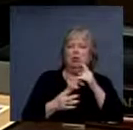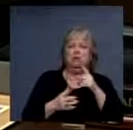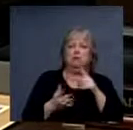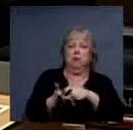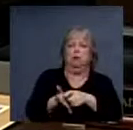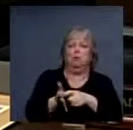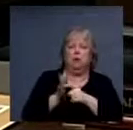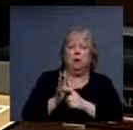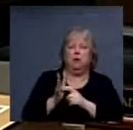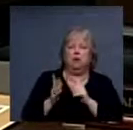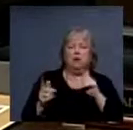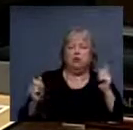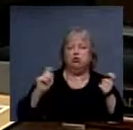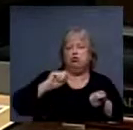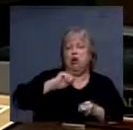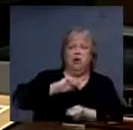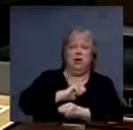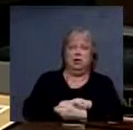in